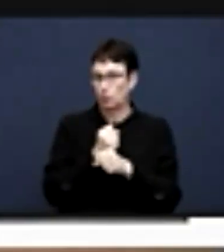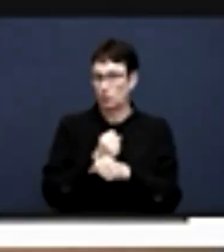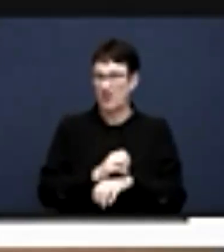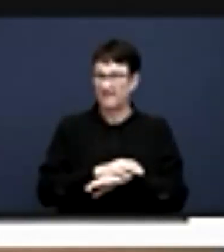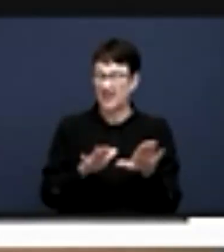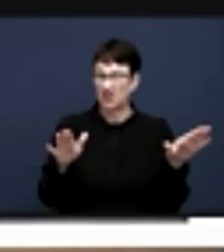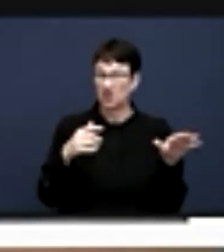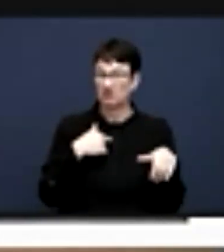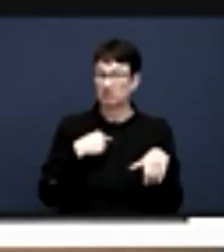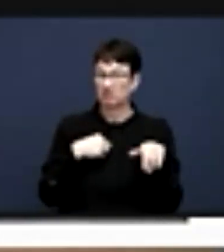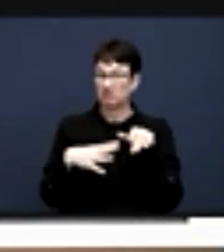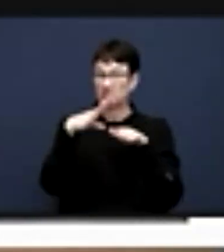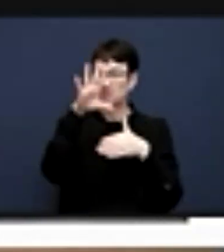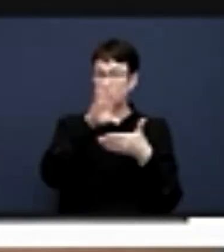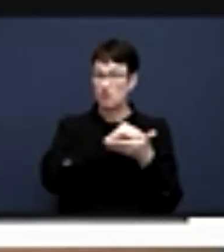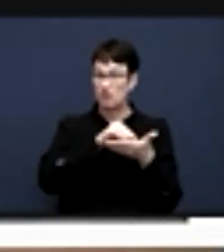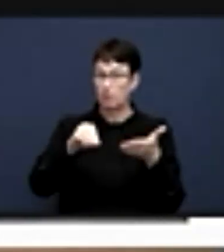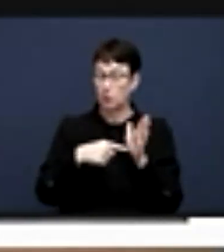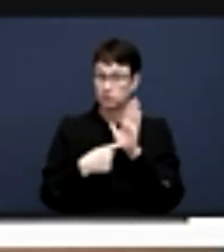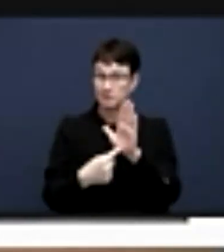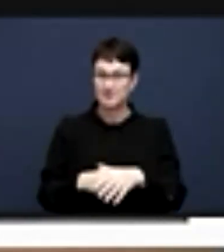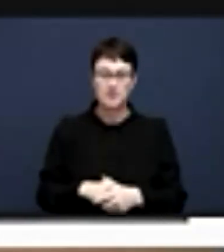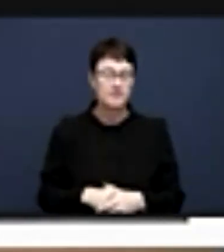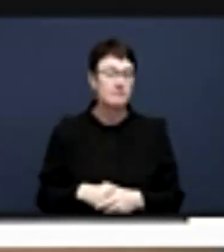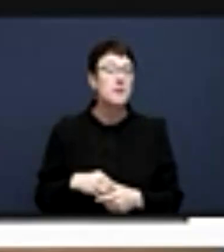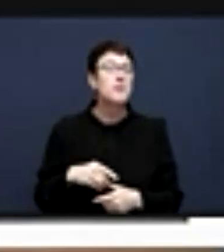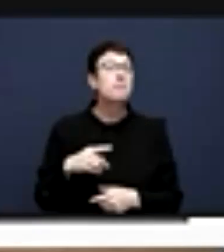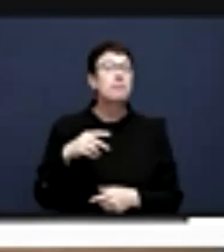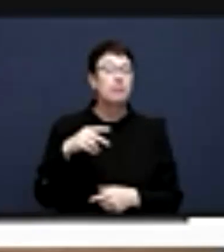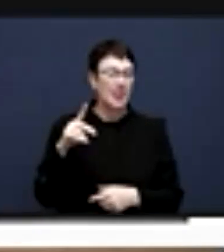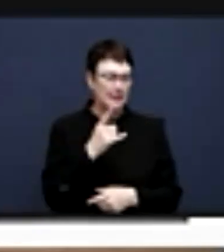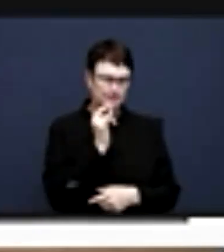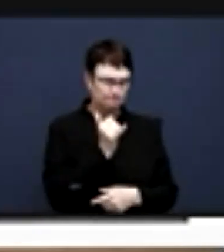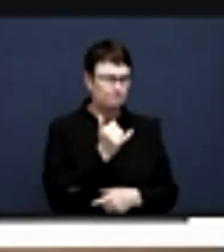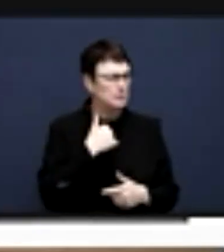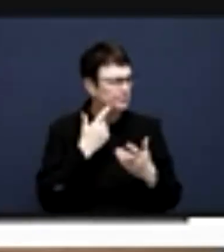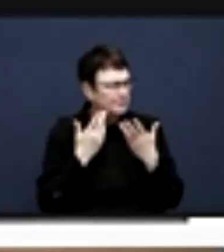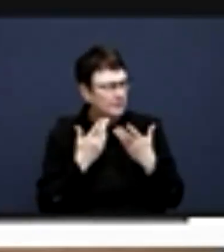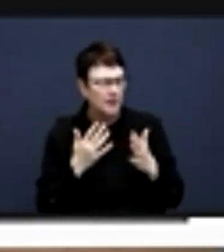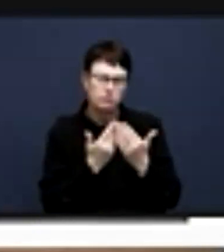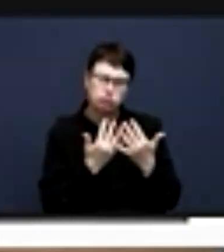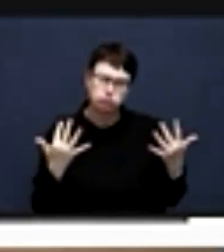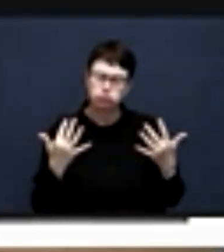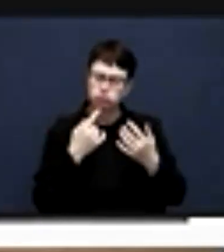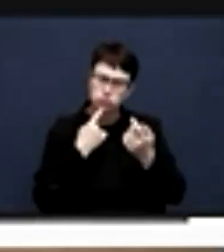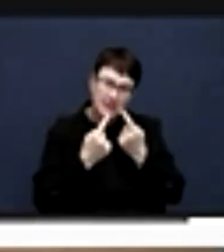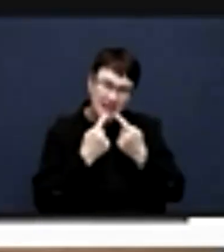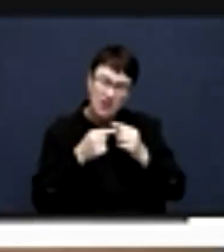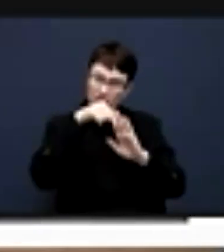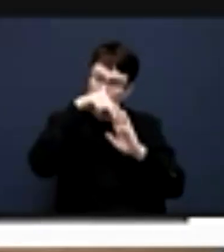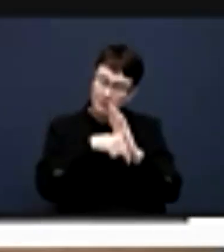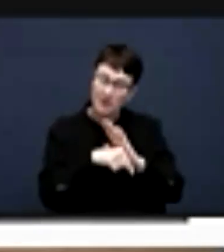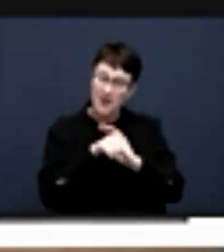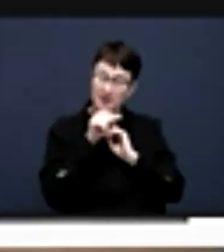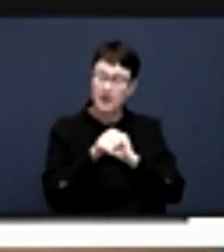we did have very good discussions, and we are leaving this with a lot of open questions still, and that is that leads me into one